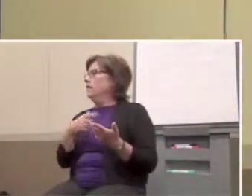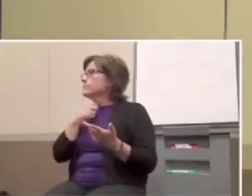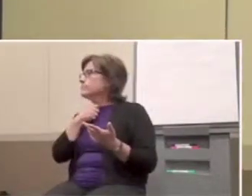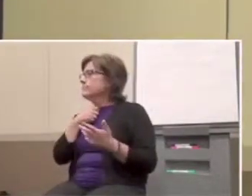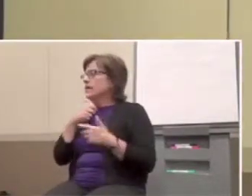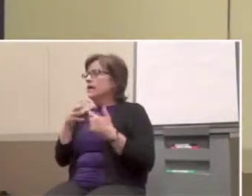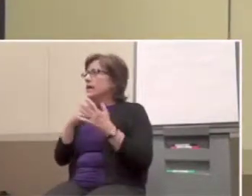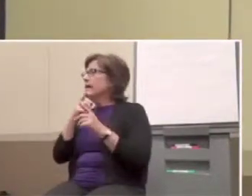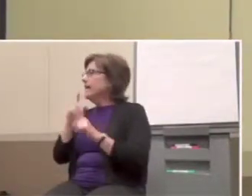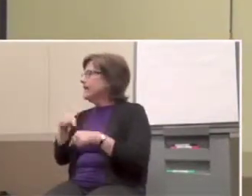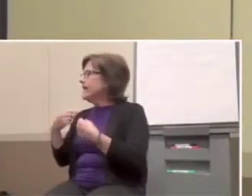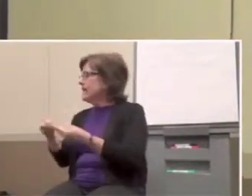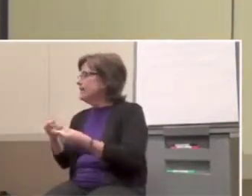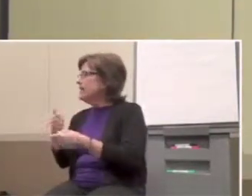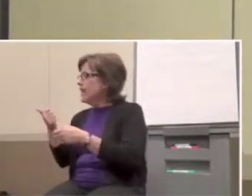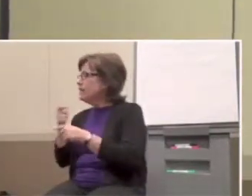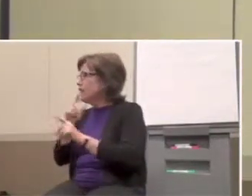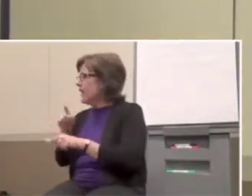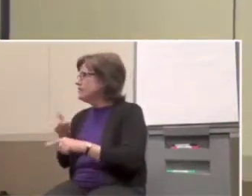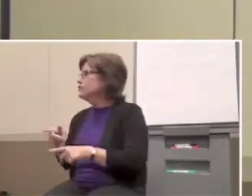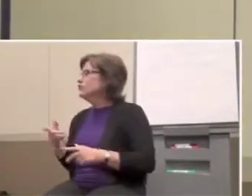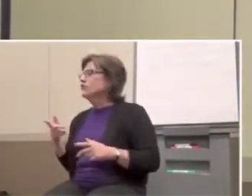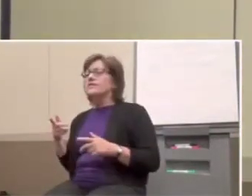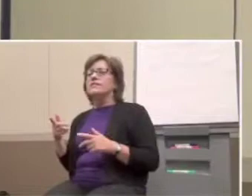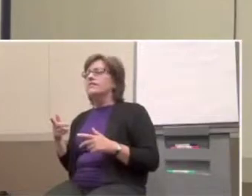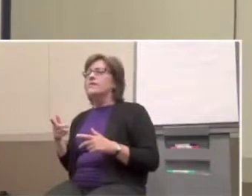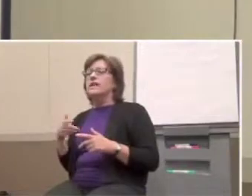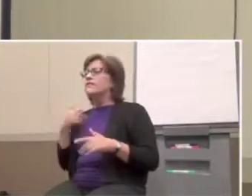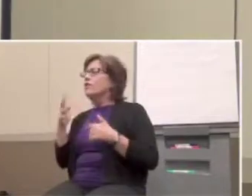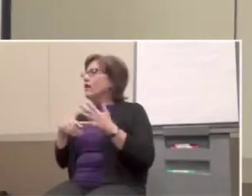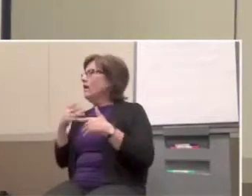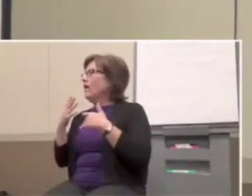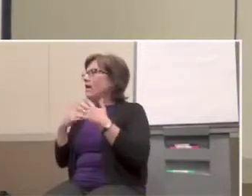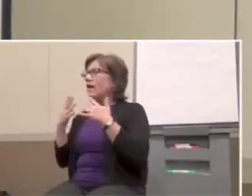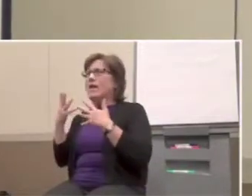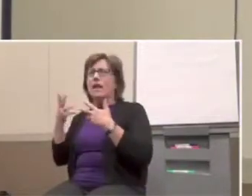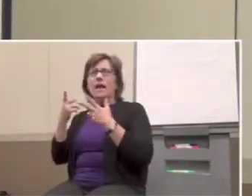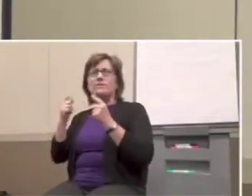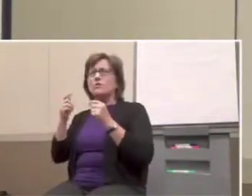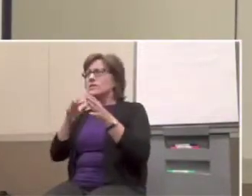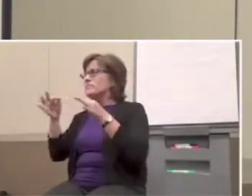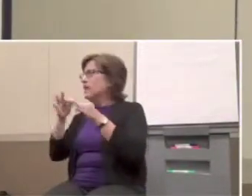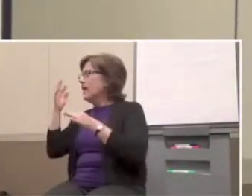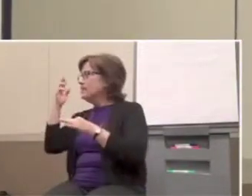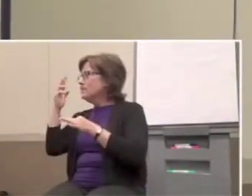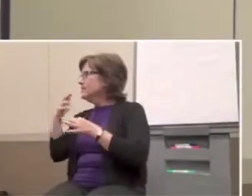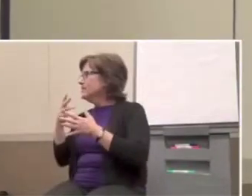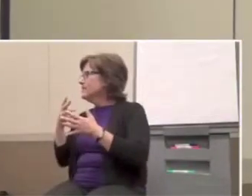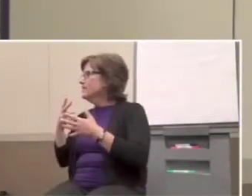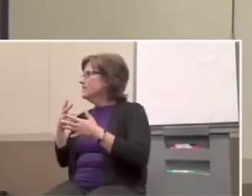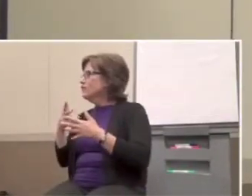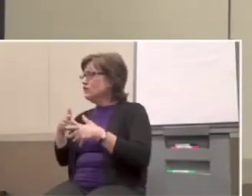probably in a power struggle, because at that point you feel like you have to justify yourself, and so therefore